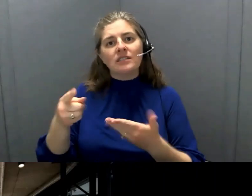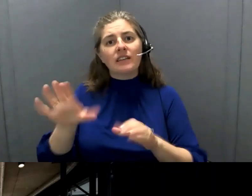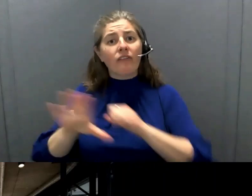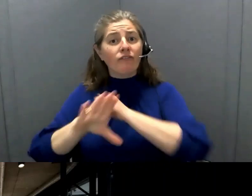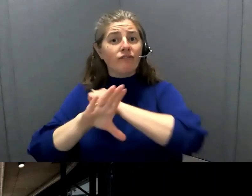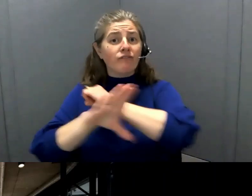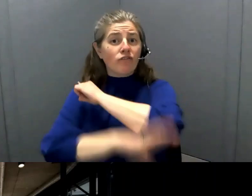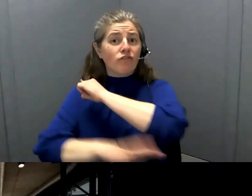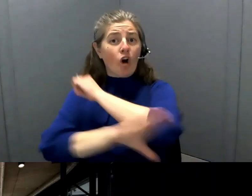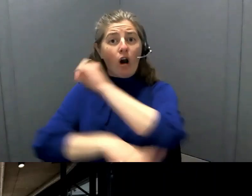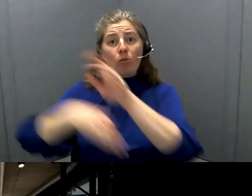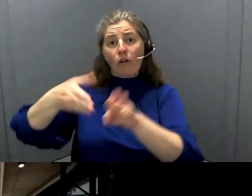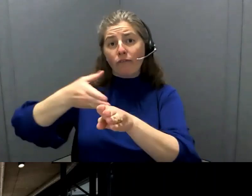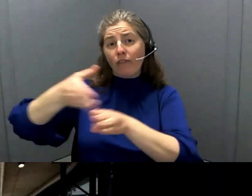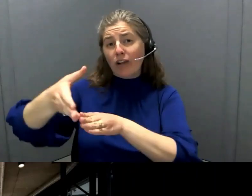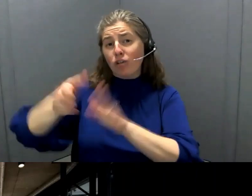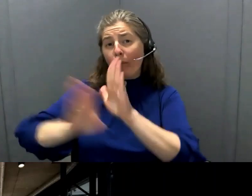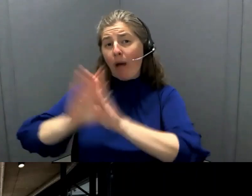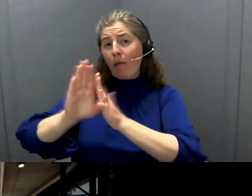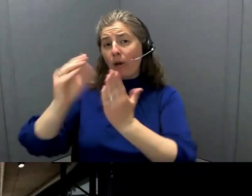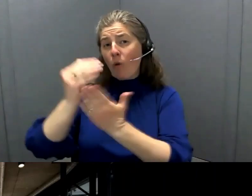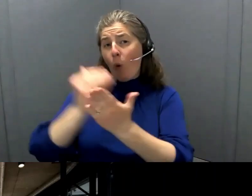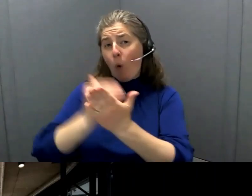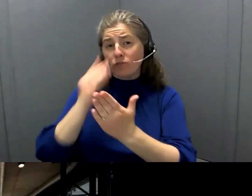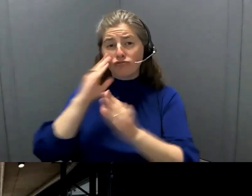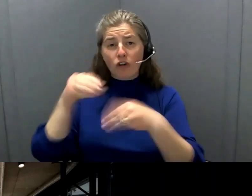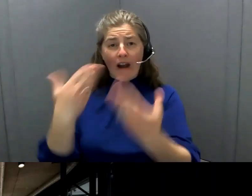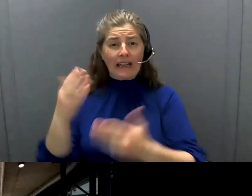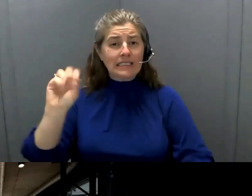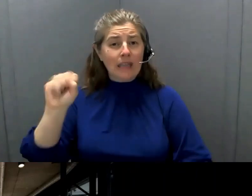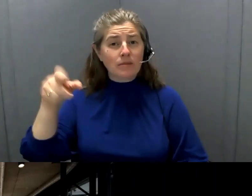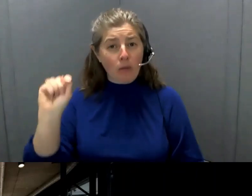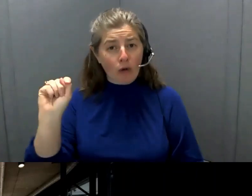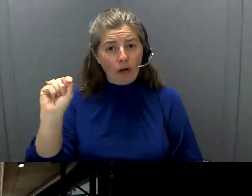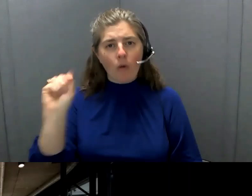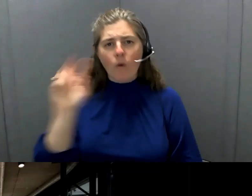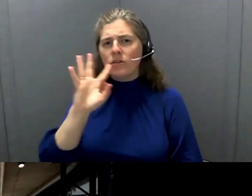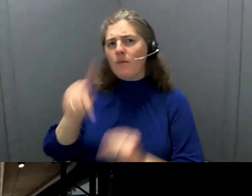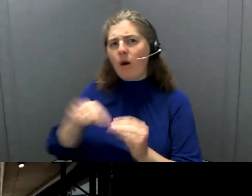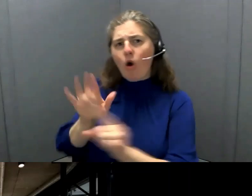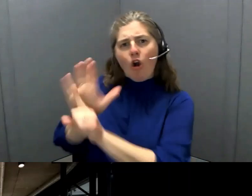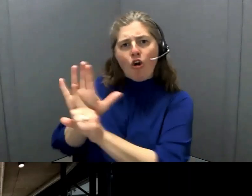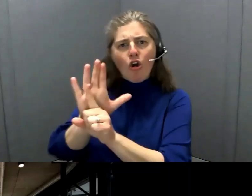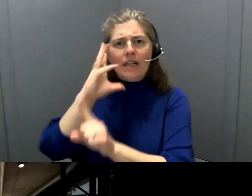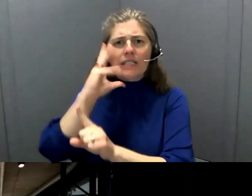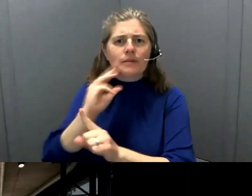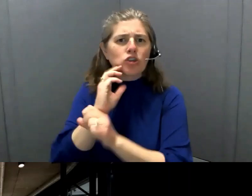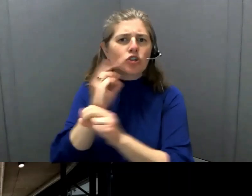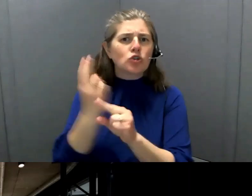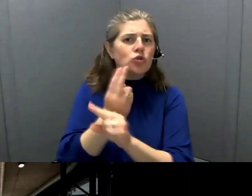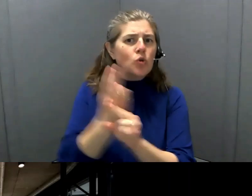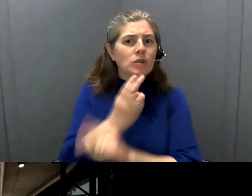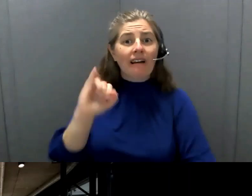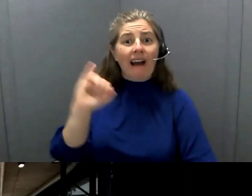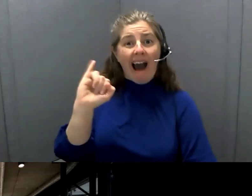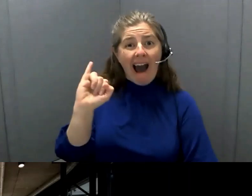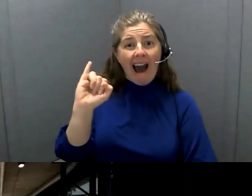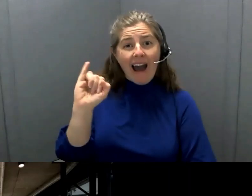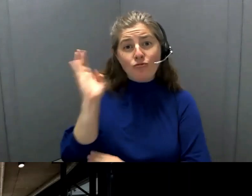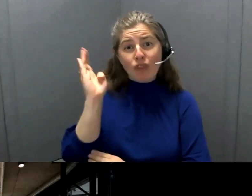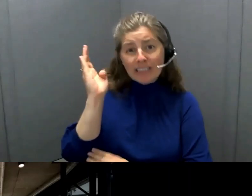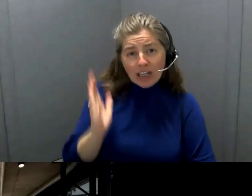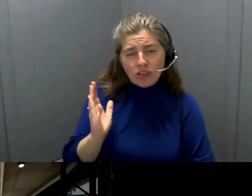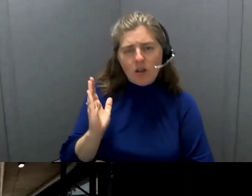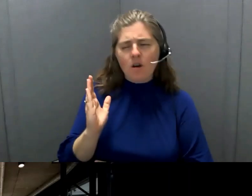professional development courses in September. And we were talking about her experiences with iPresentation and came to